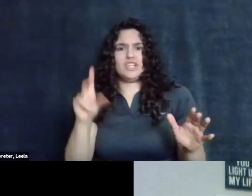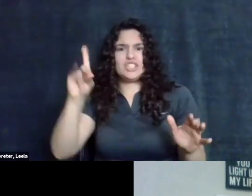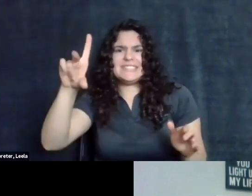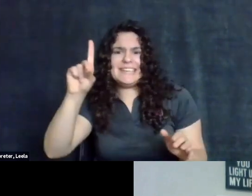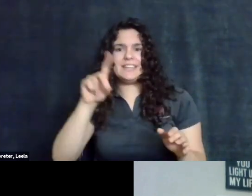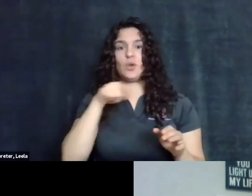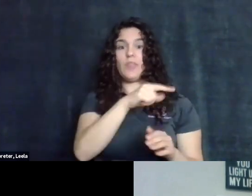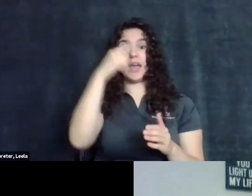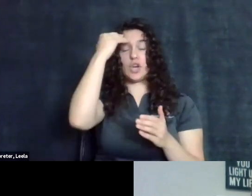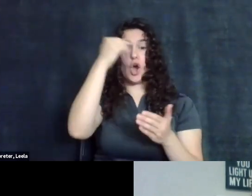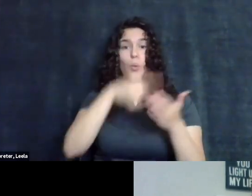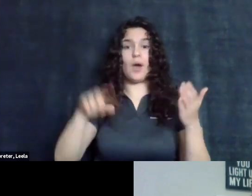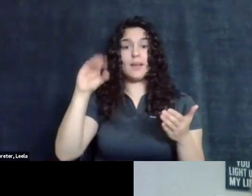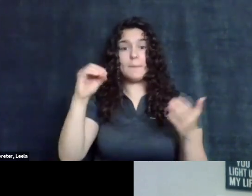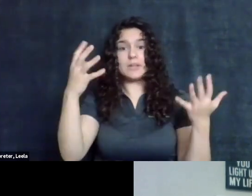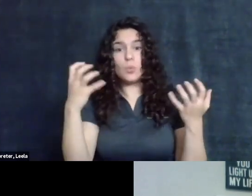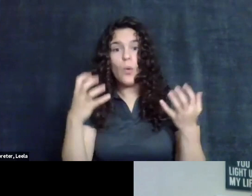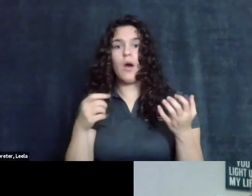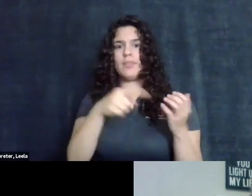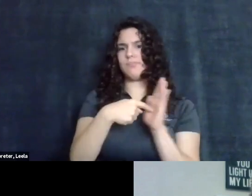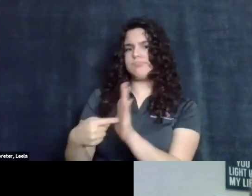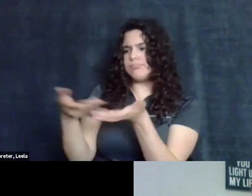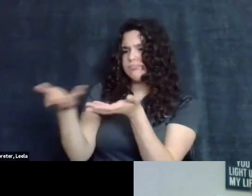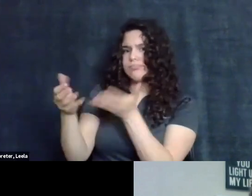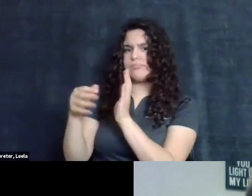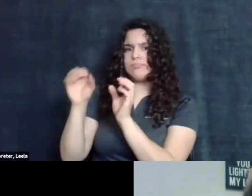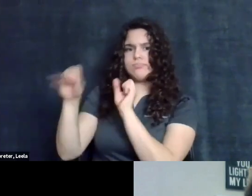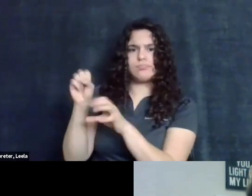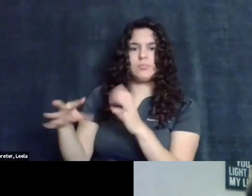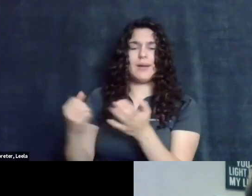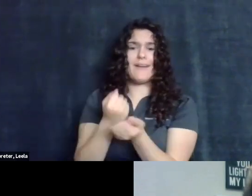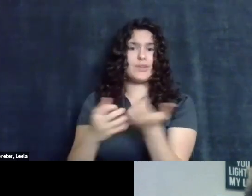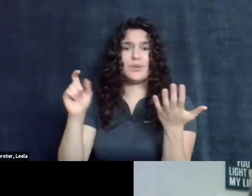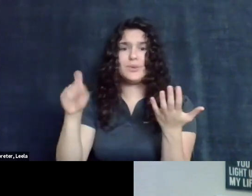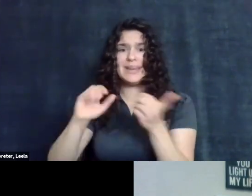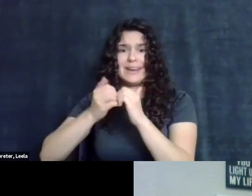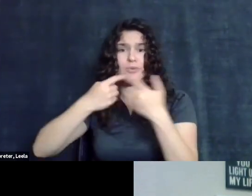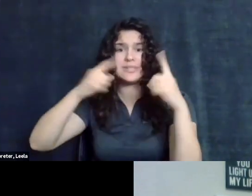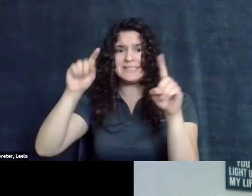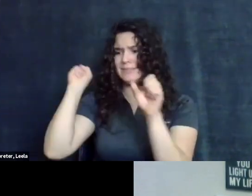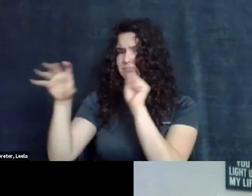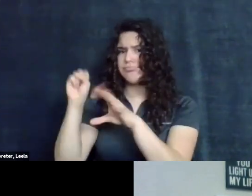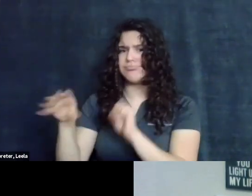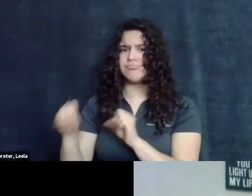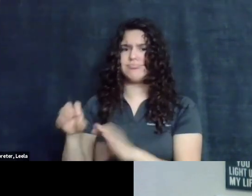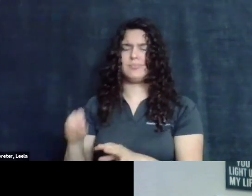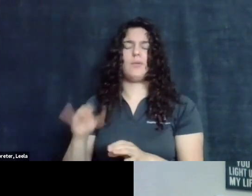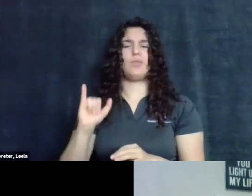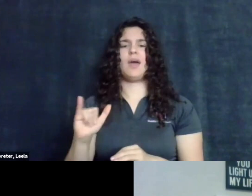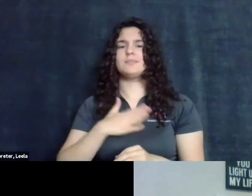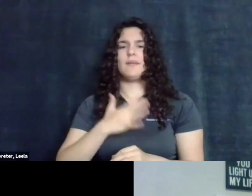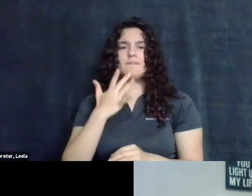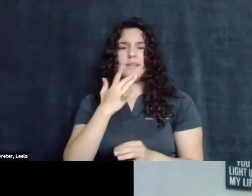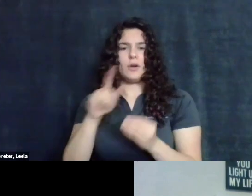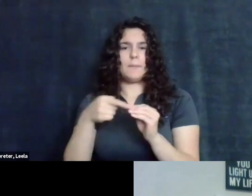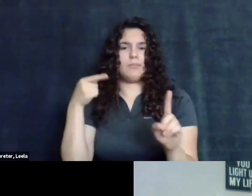looking for. Here's the tools that you need to succeed. Here's the tools to success. And so that's really what I love about the College of